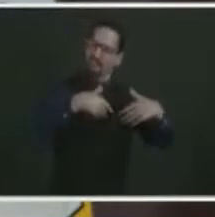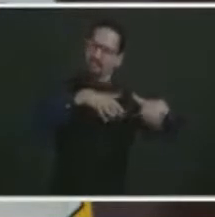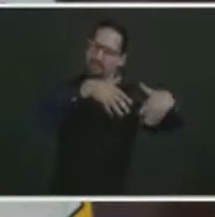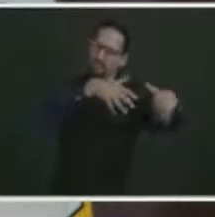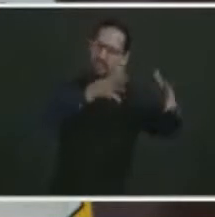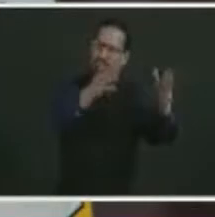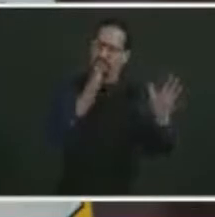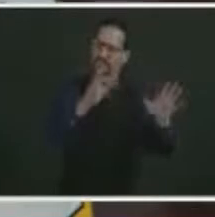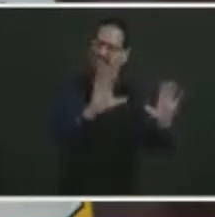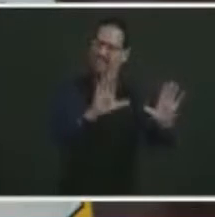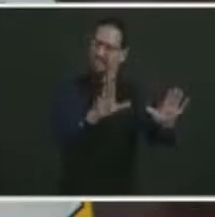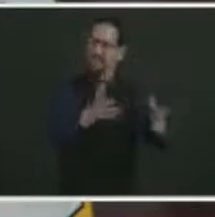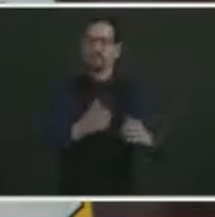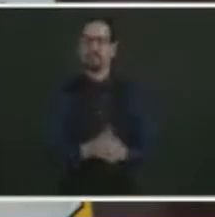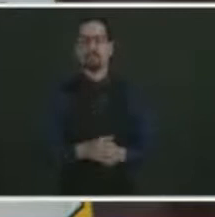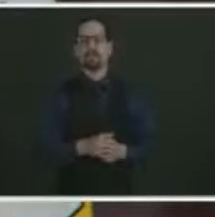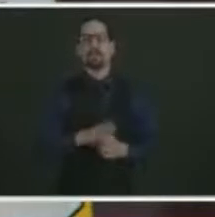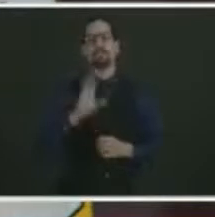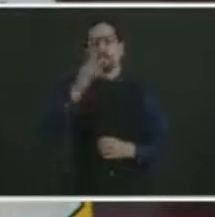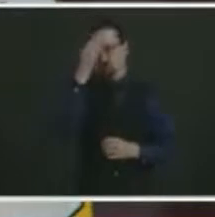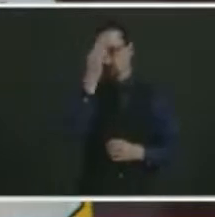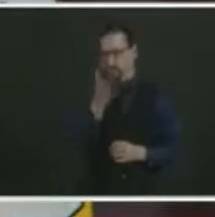I will say this.